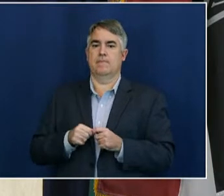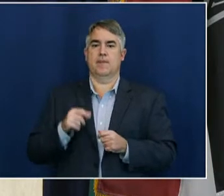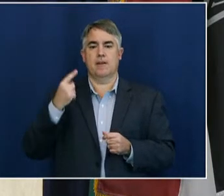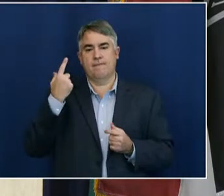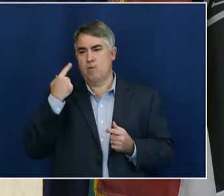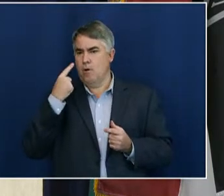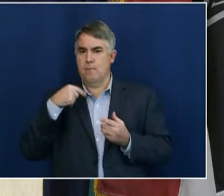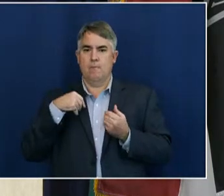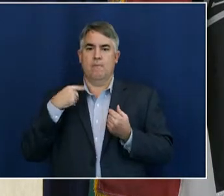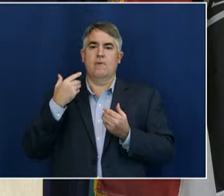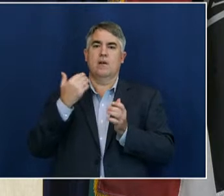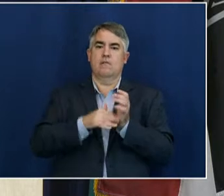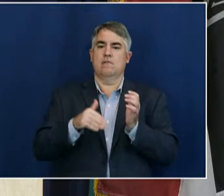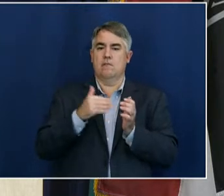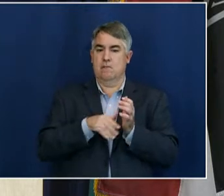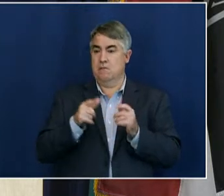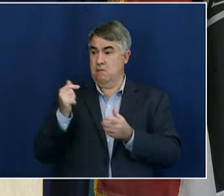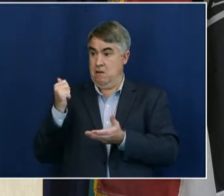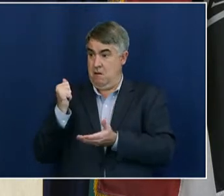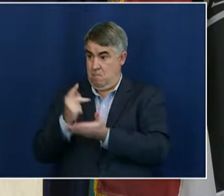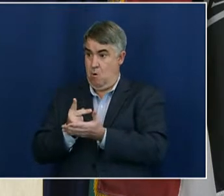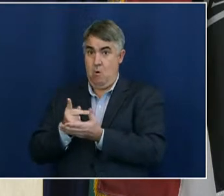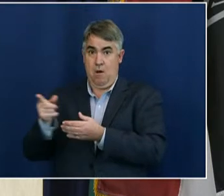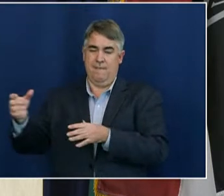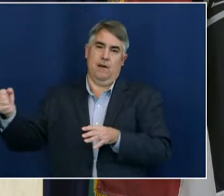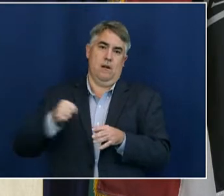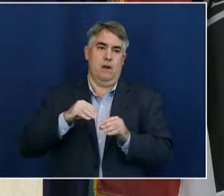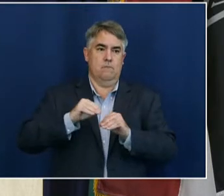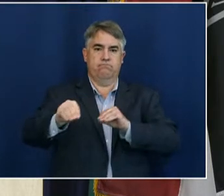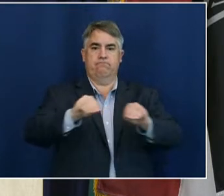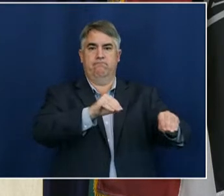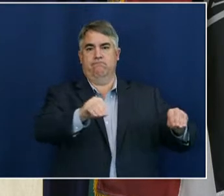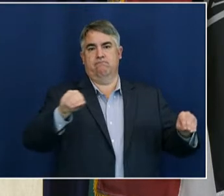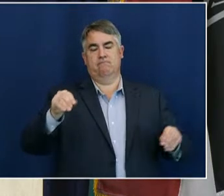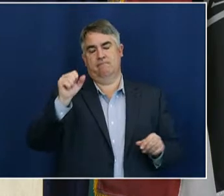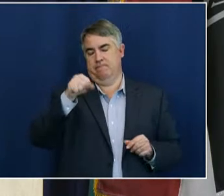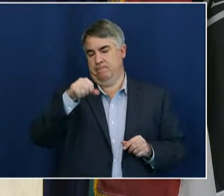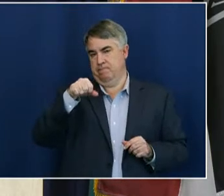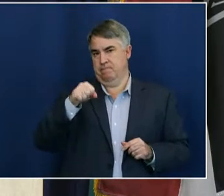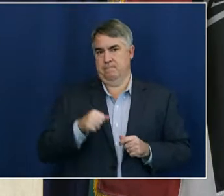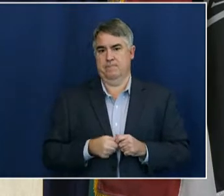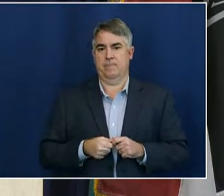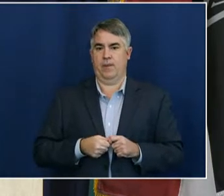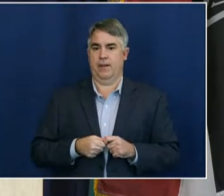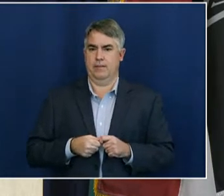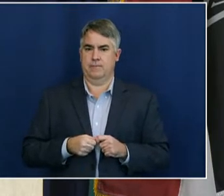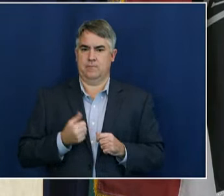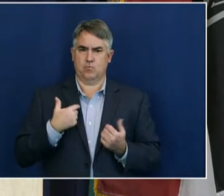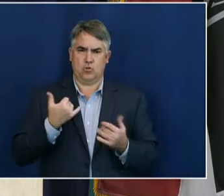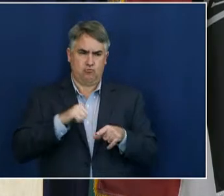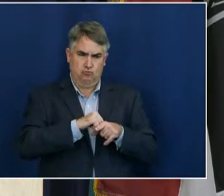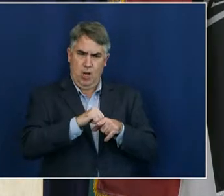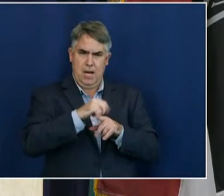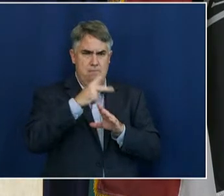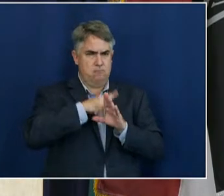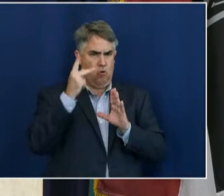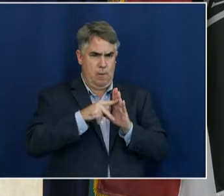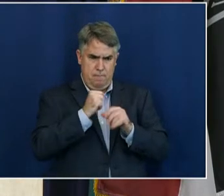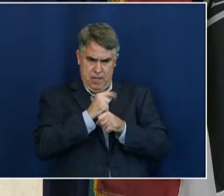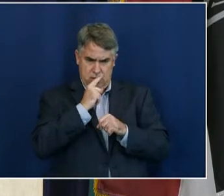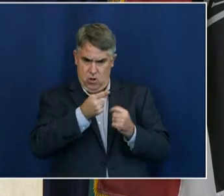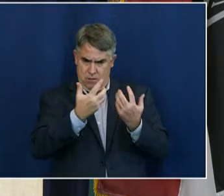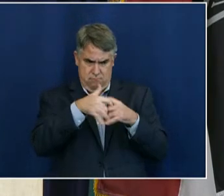are eligible to administer vaccines, and we have a robust training program going to train EMTs and deploy them into the site. And